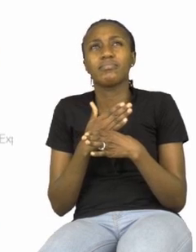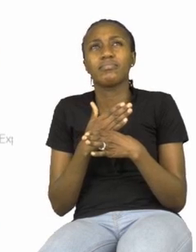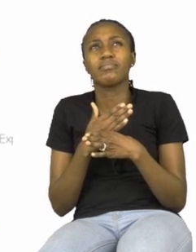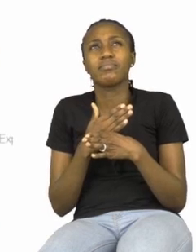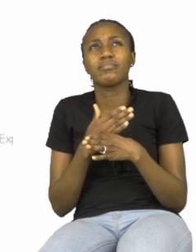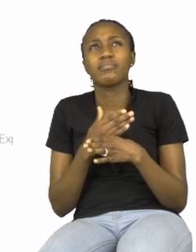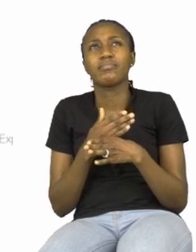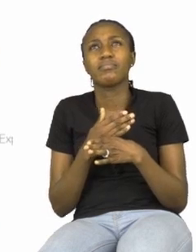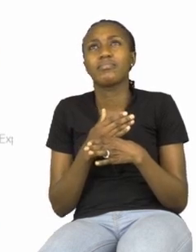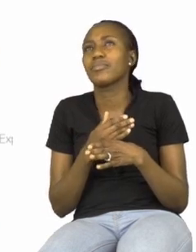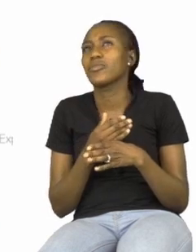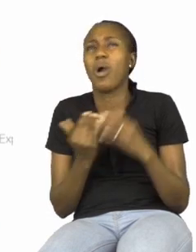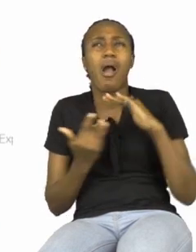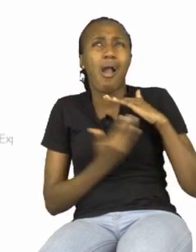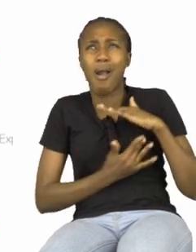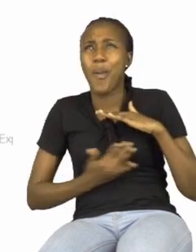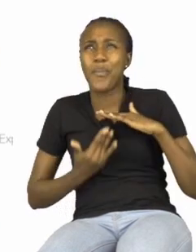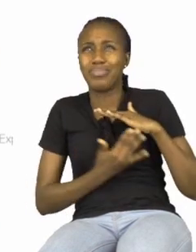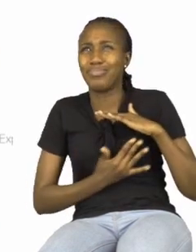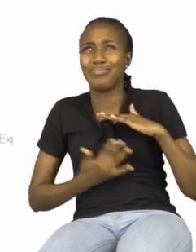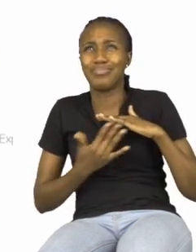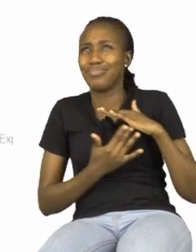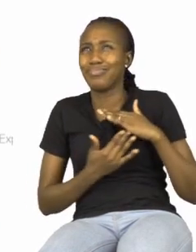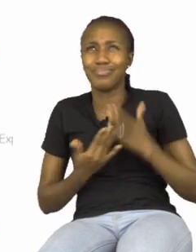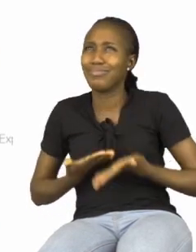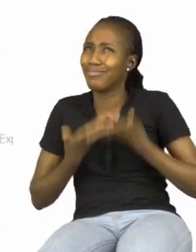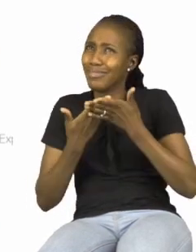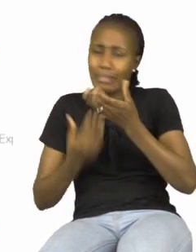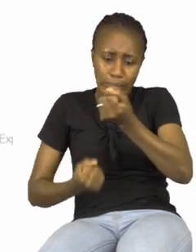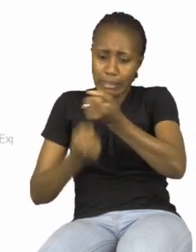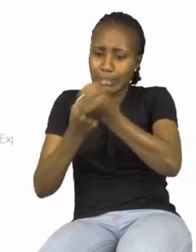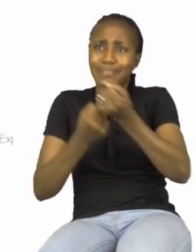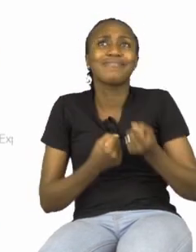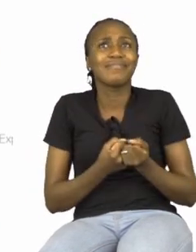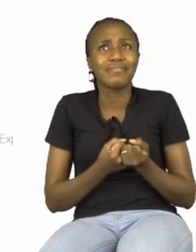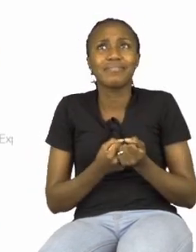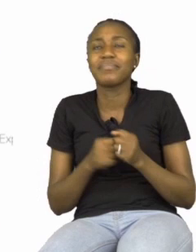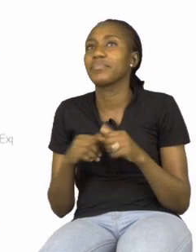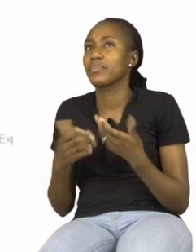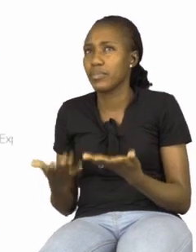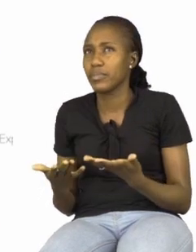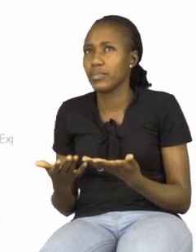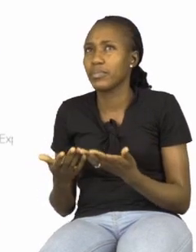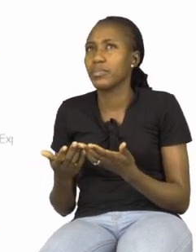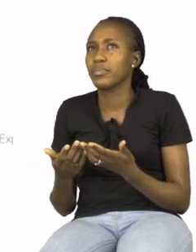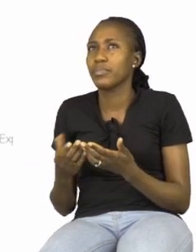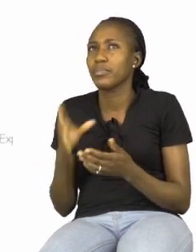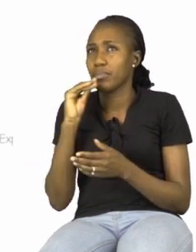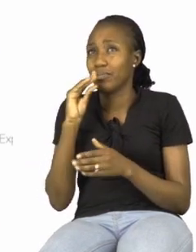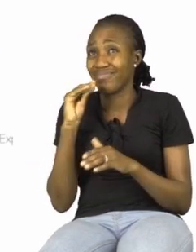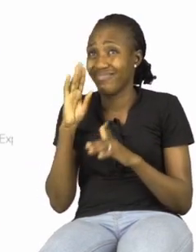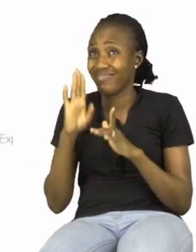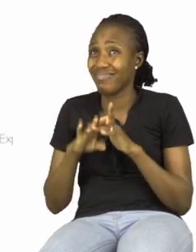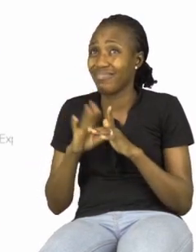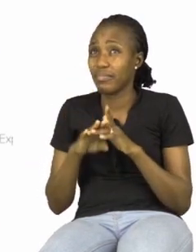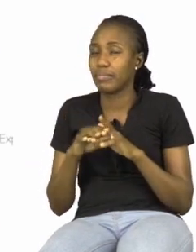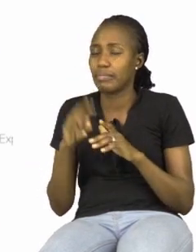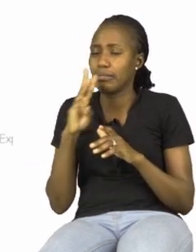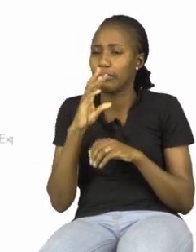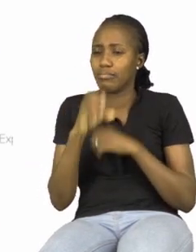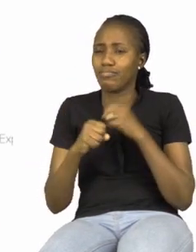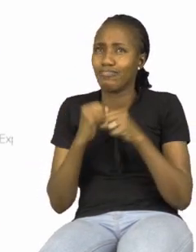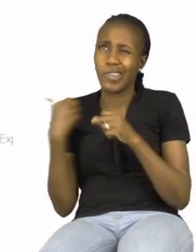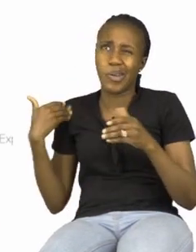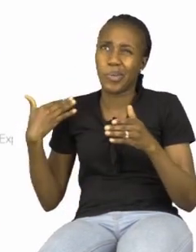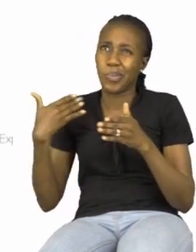she's quite passionate in assisting us with sponsorship. Okay, Mr. Graig, you spoke about 30 years ago. I remember